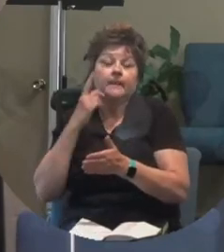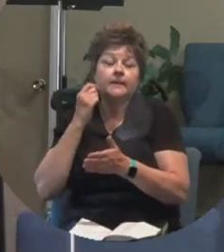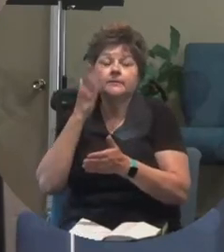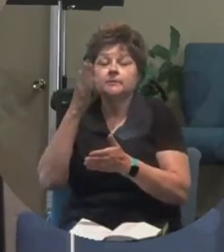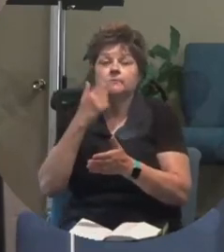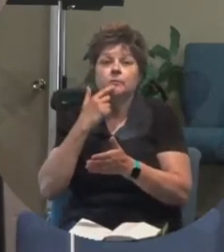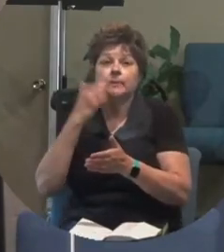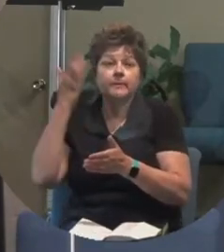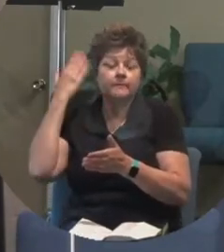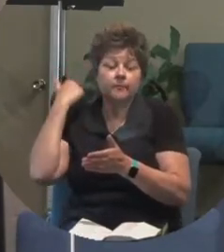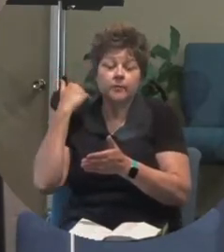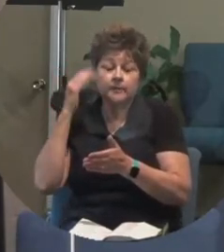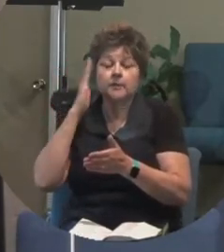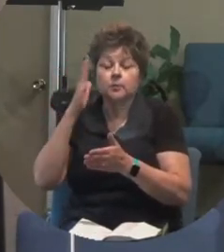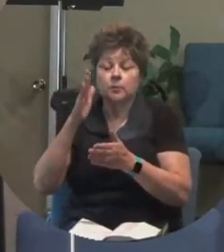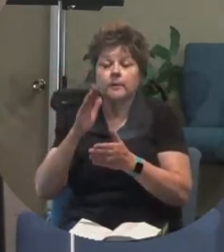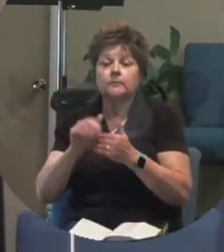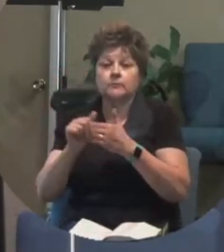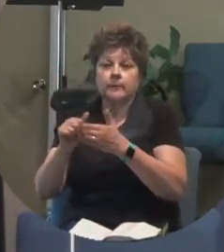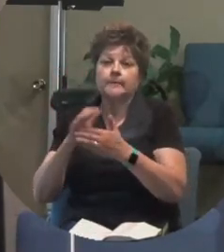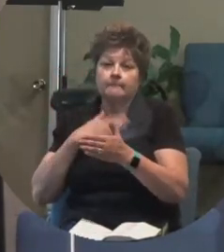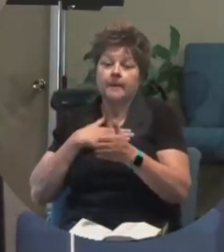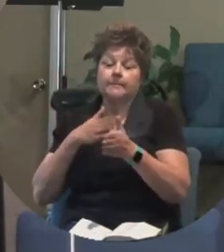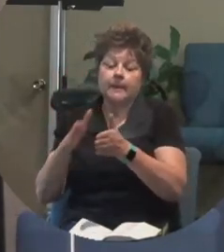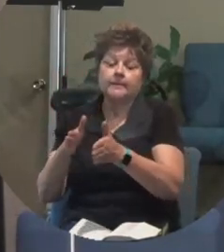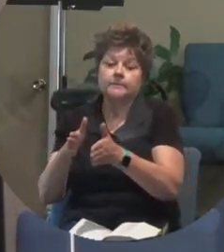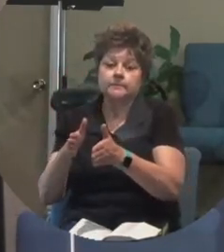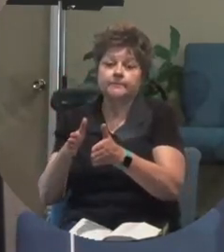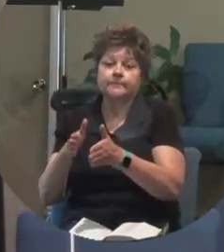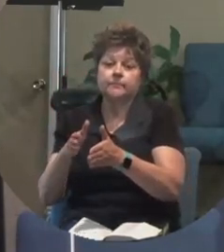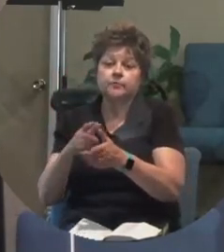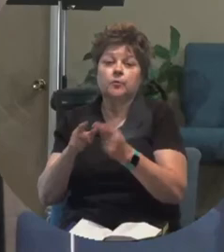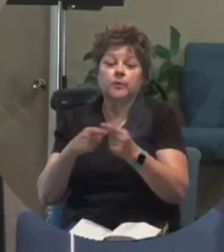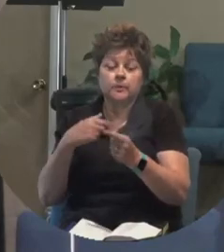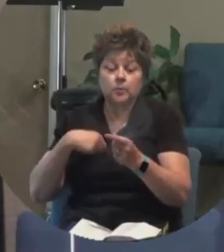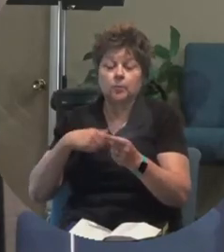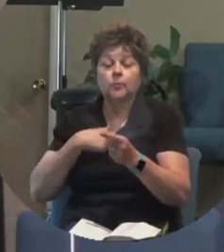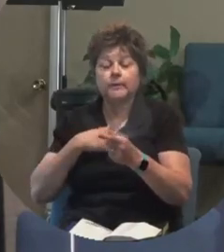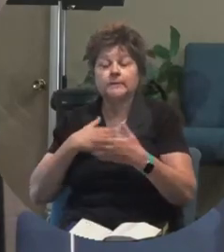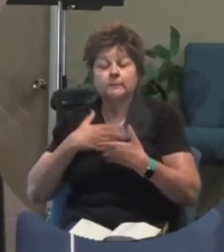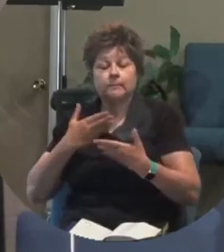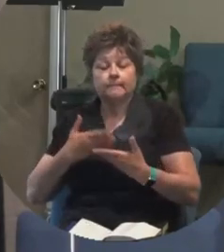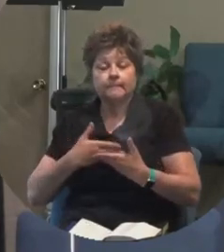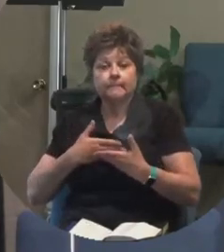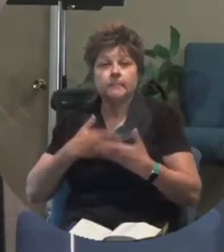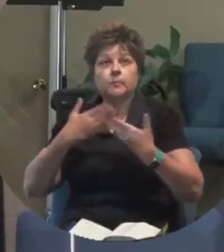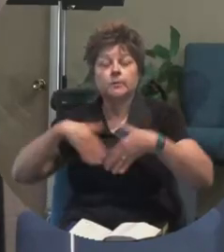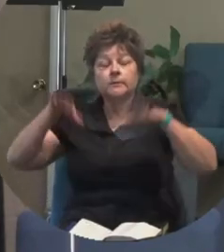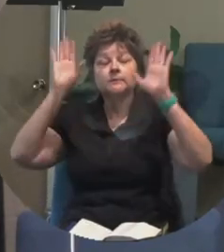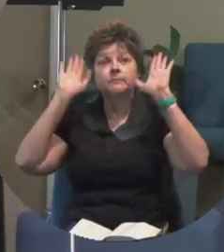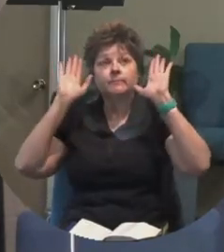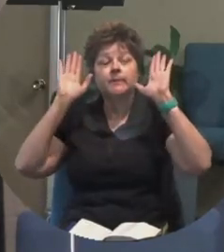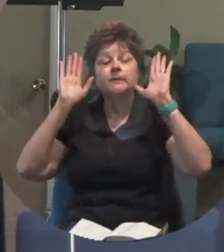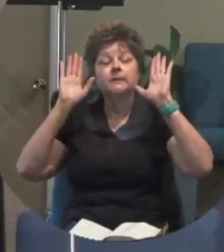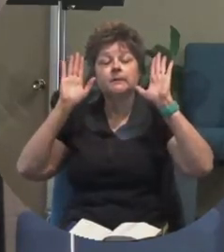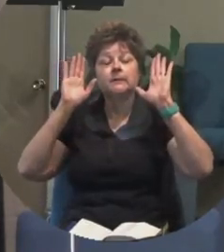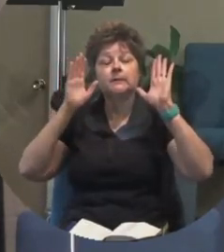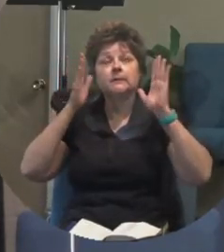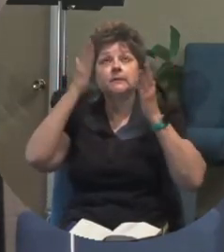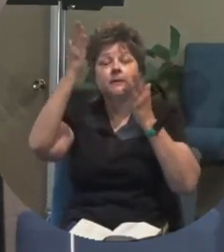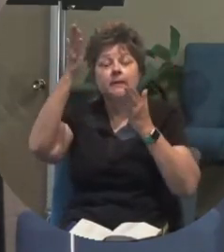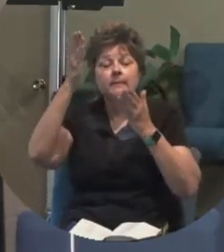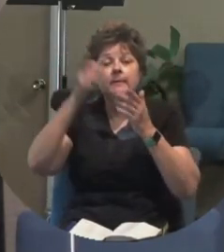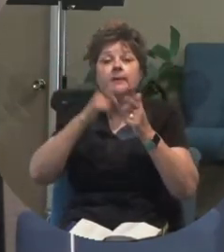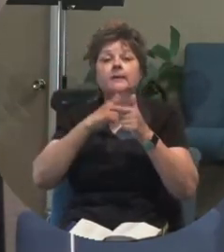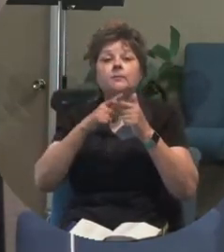told me, God, that you will direct my paths. So when we submit ourselves to him, then we literally are